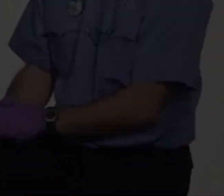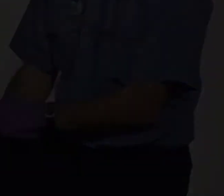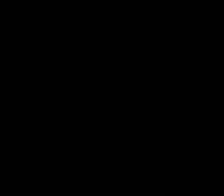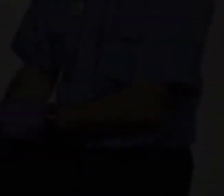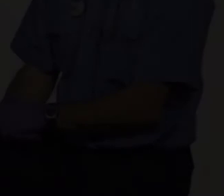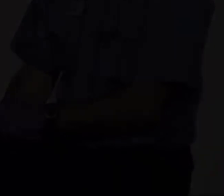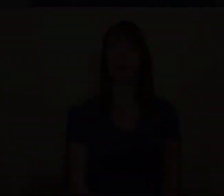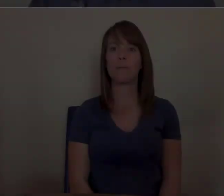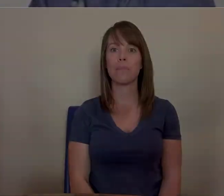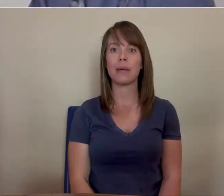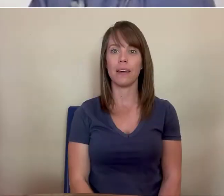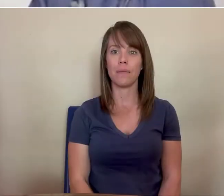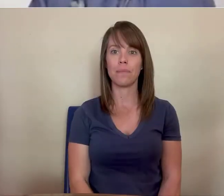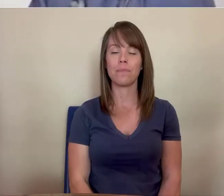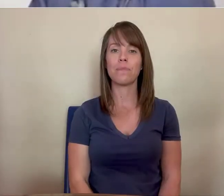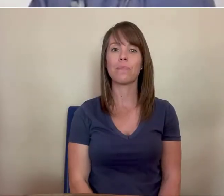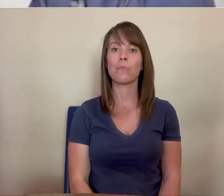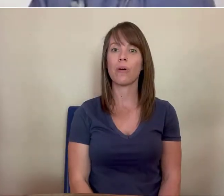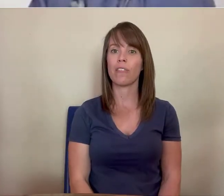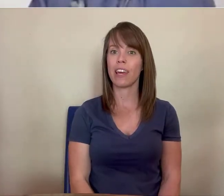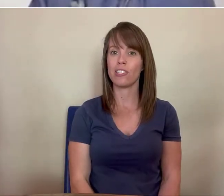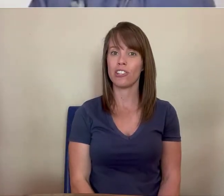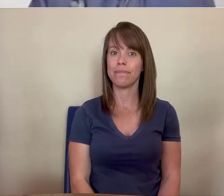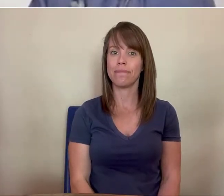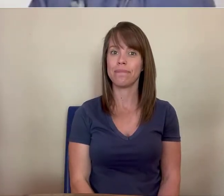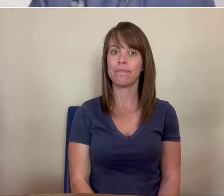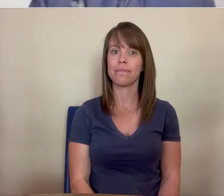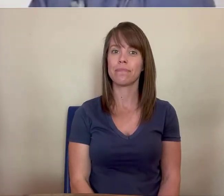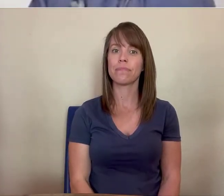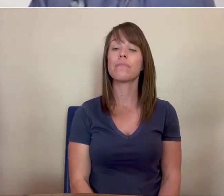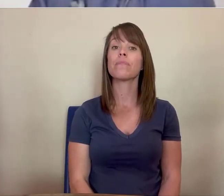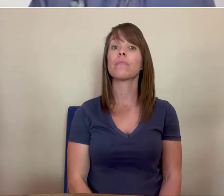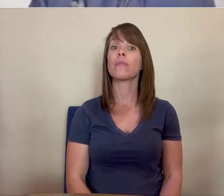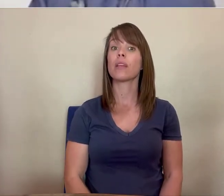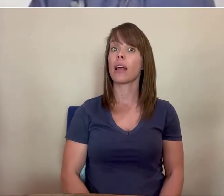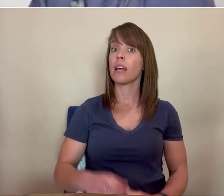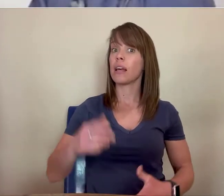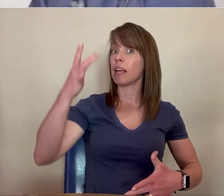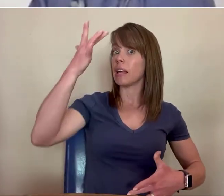this? P, provocation.